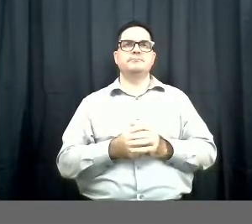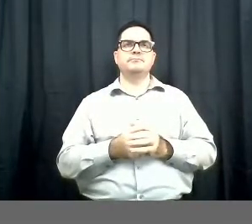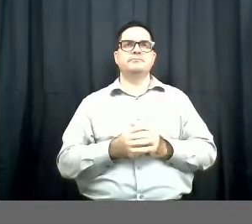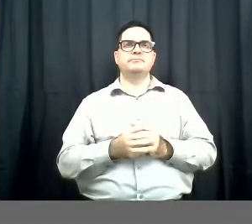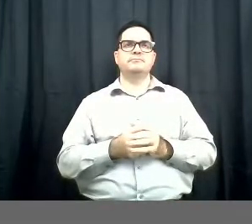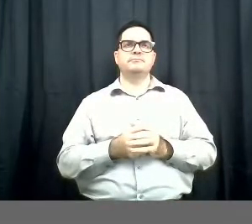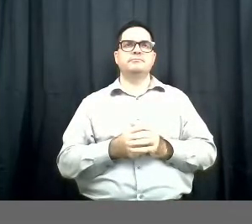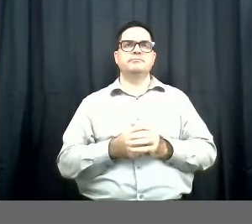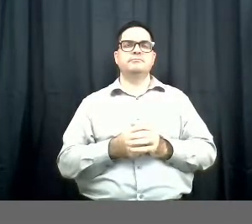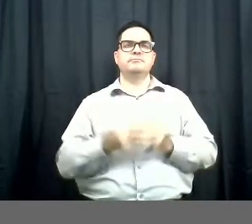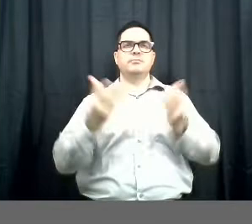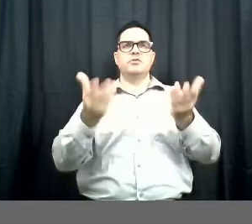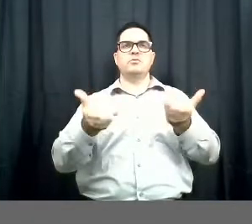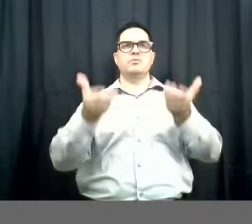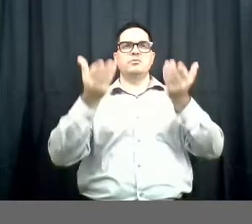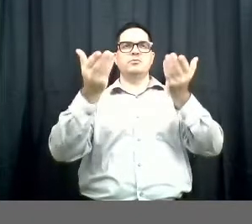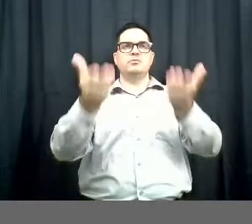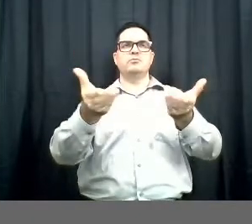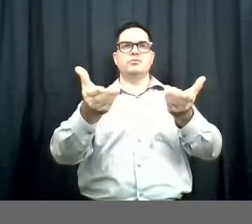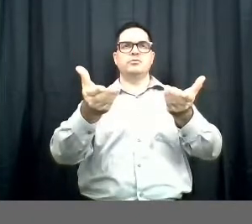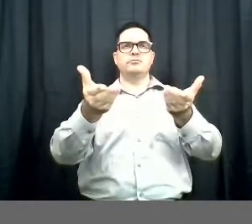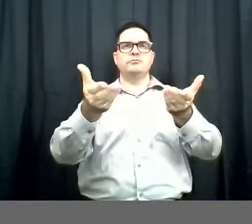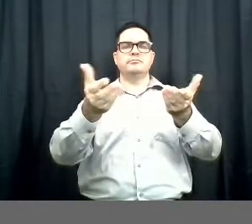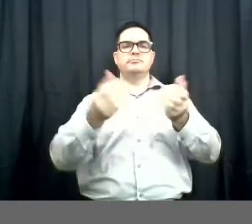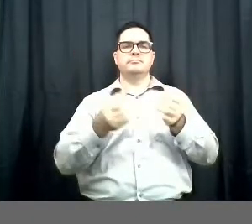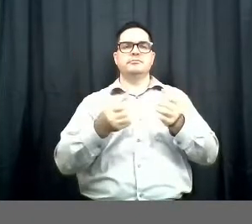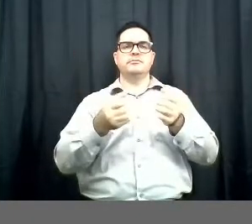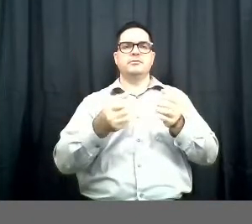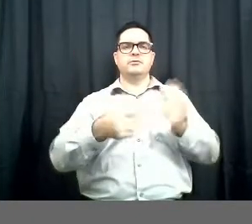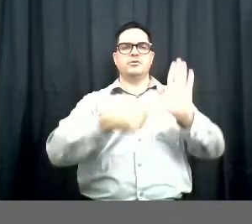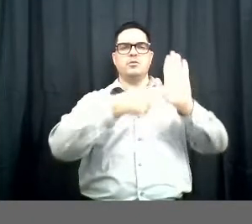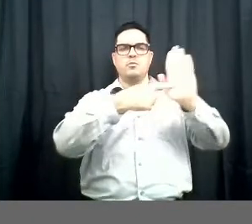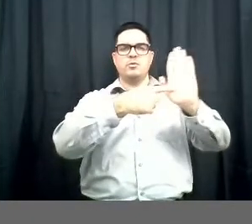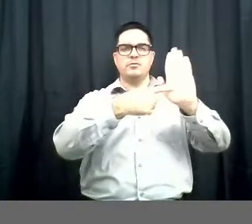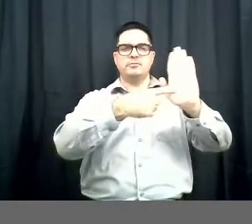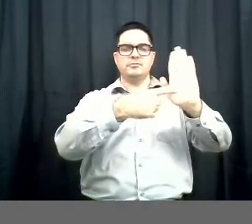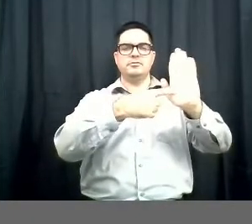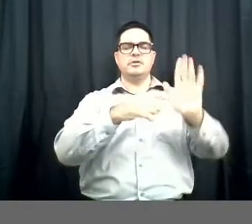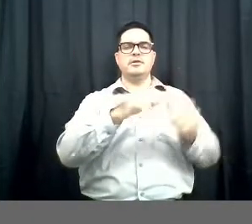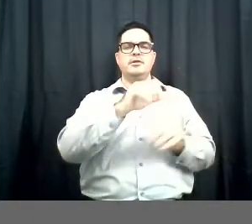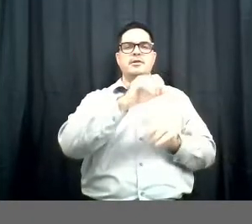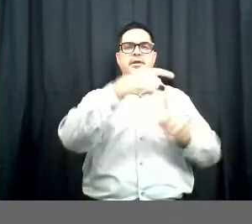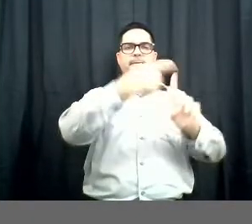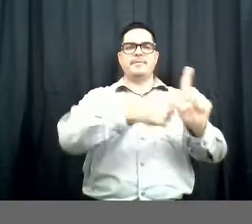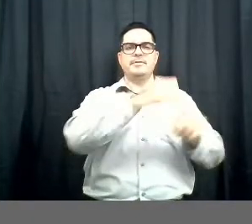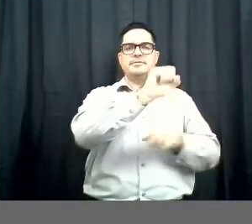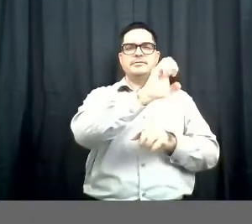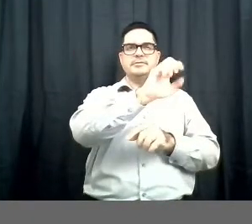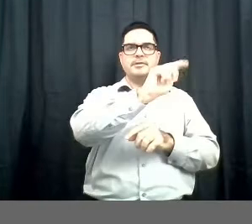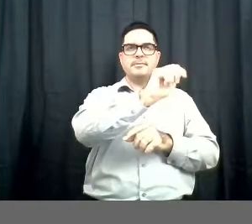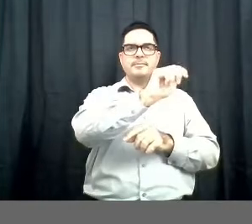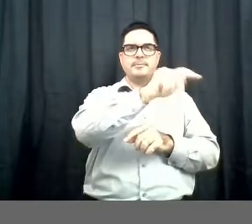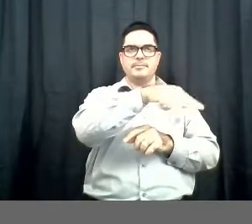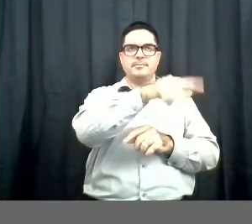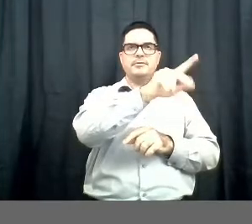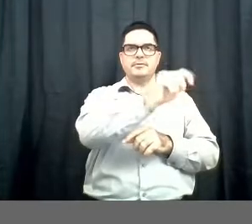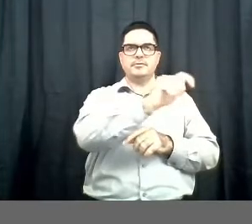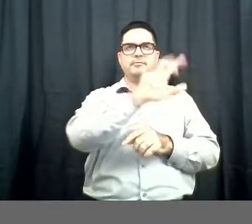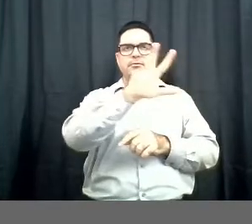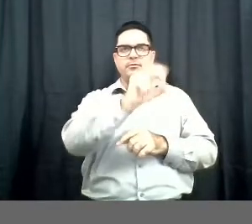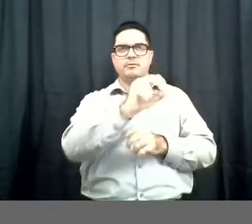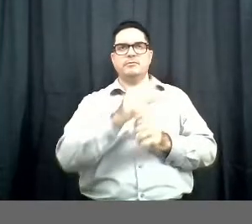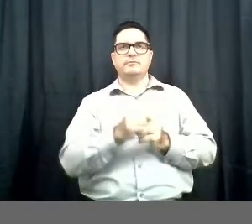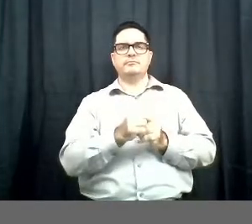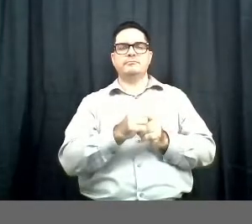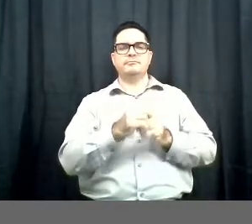were publicly disclosed on September 30th. Since then, the board and its advisors have worked to develop an amended plan